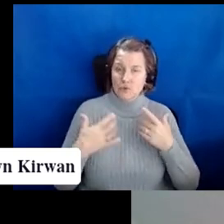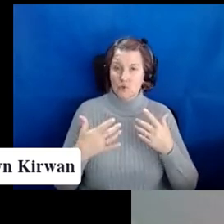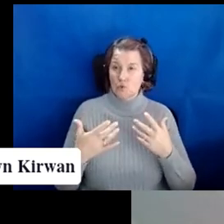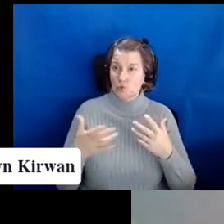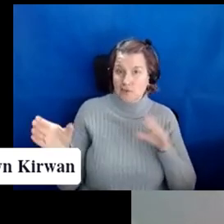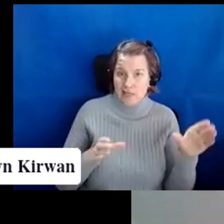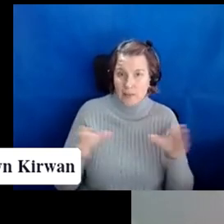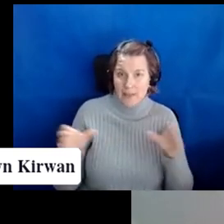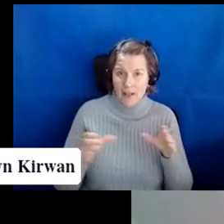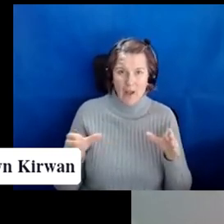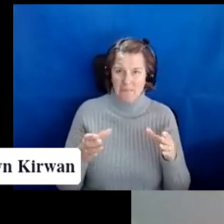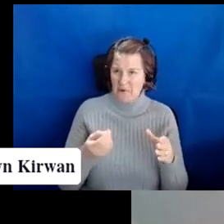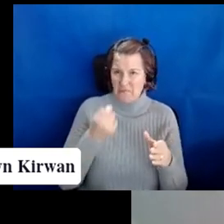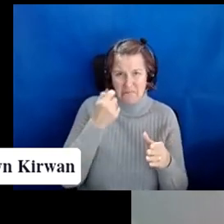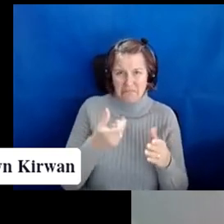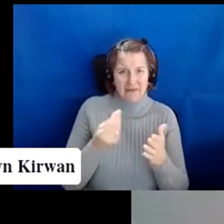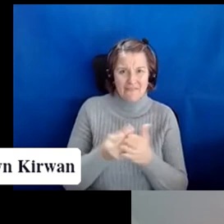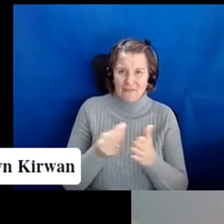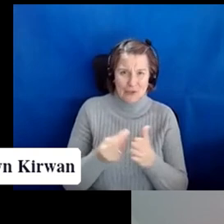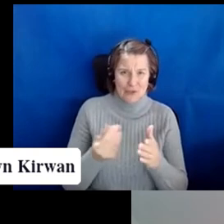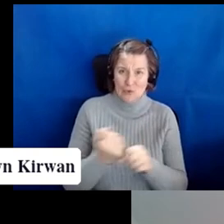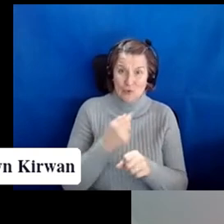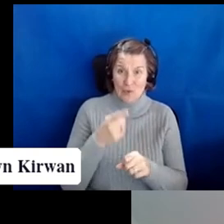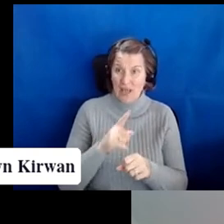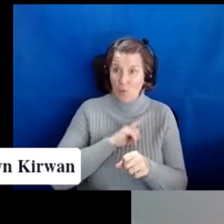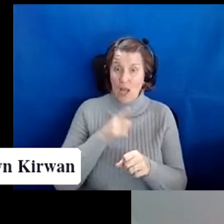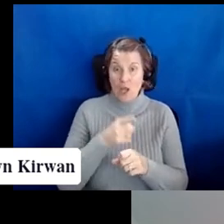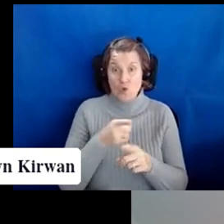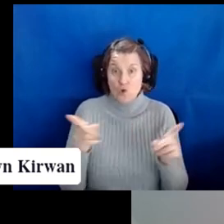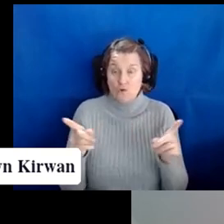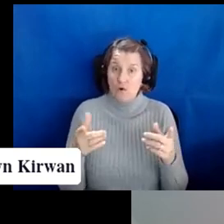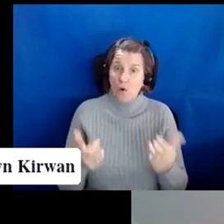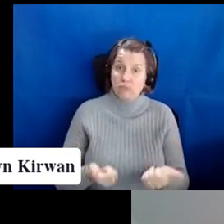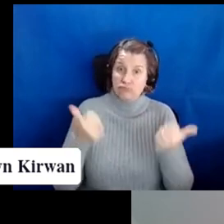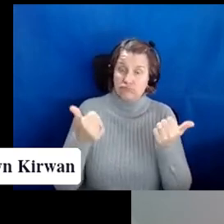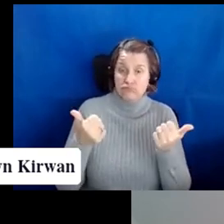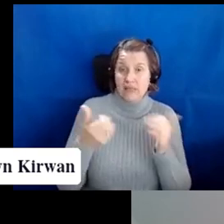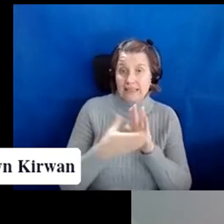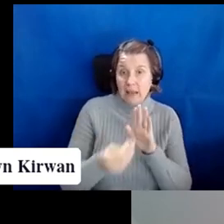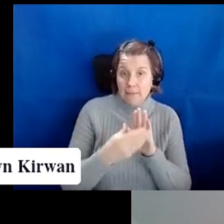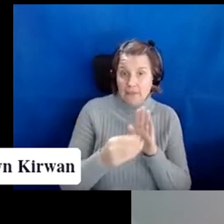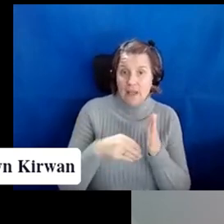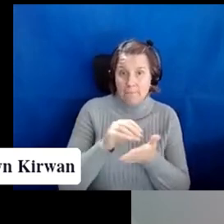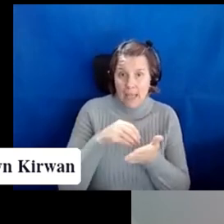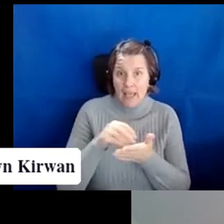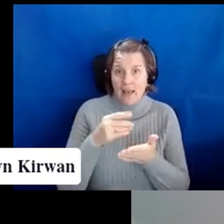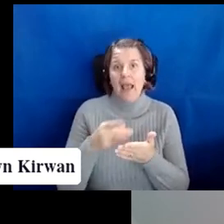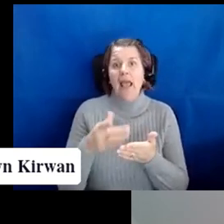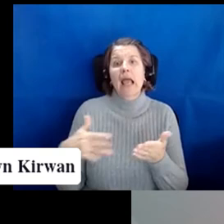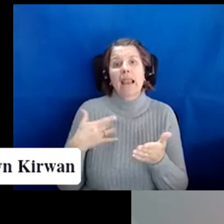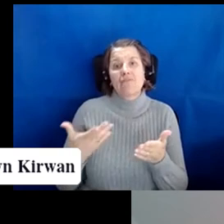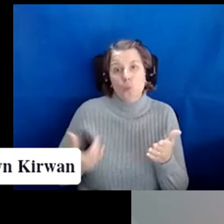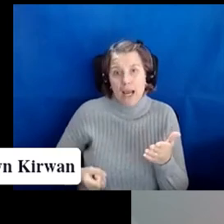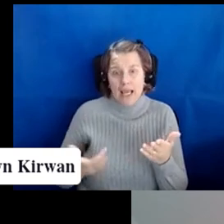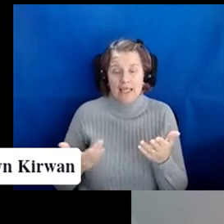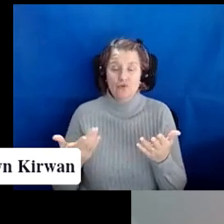but maybe don't have the funds to do it? Because you've all given good examples of paying, you know, living wage, etc., and your